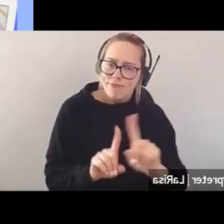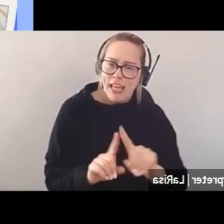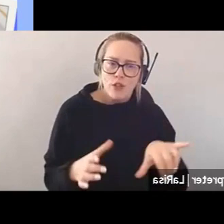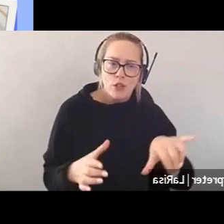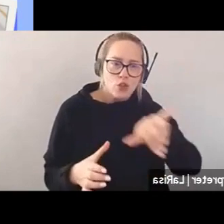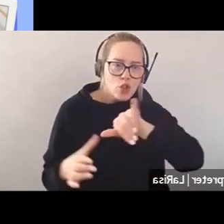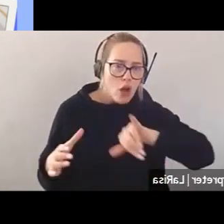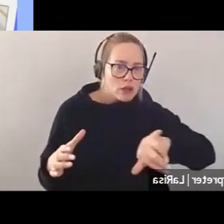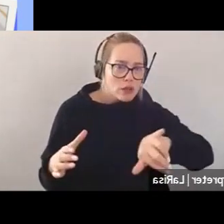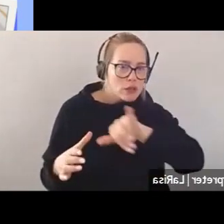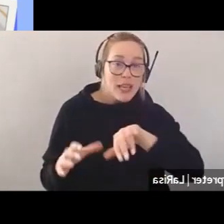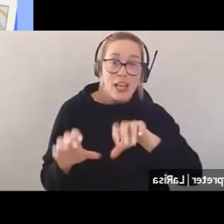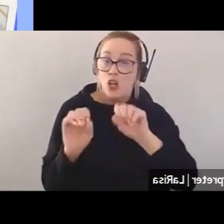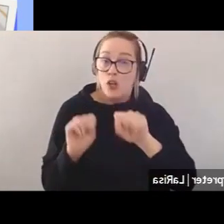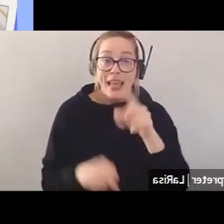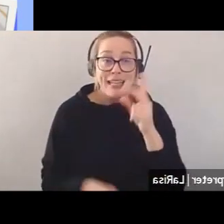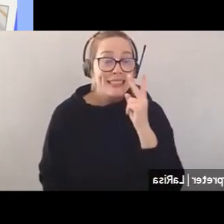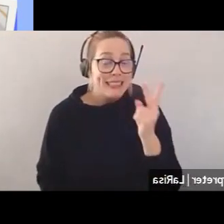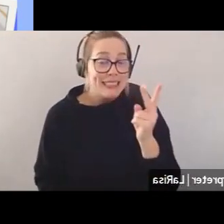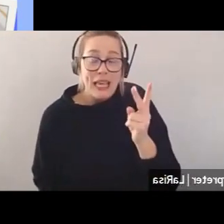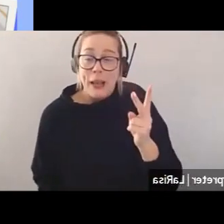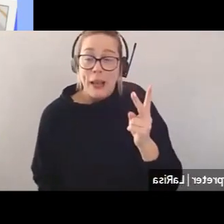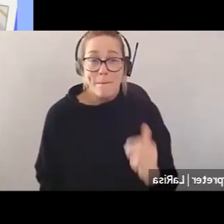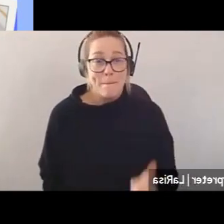beware of sauces and